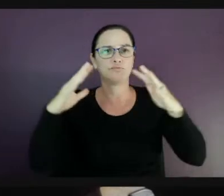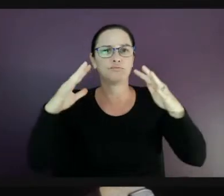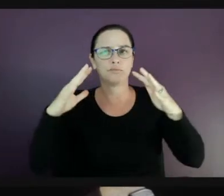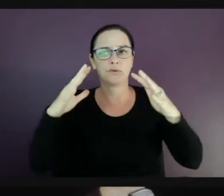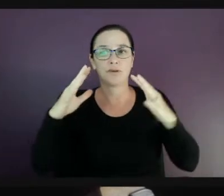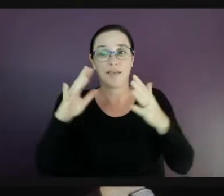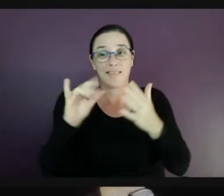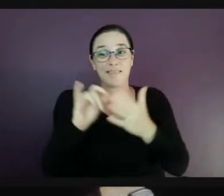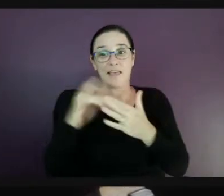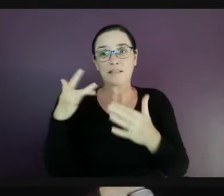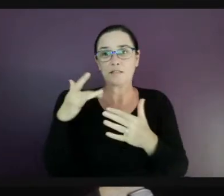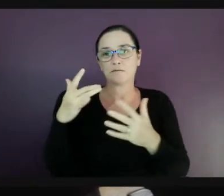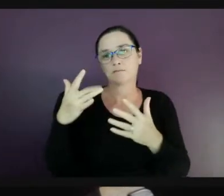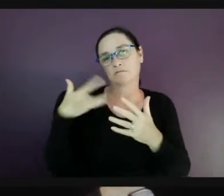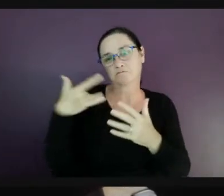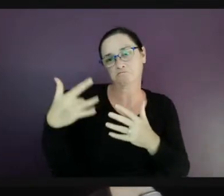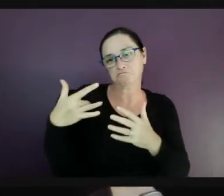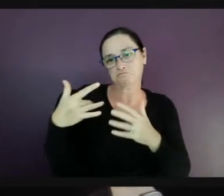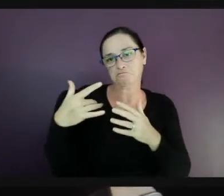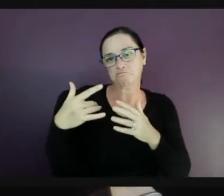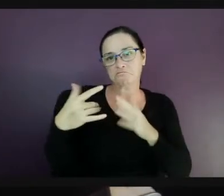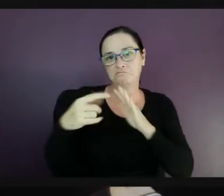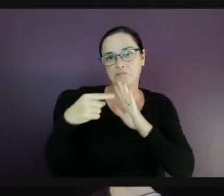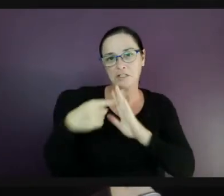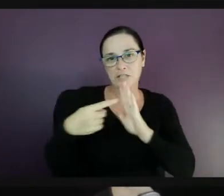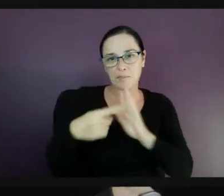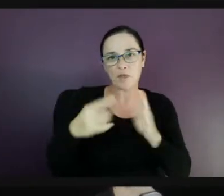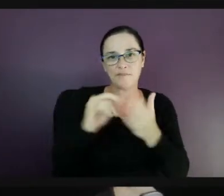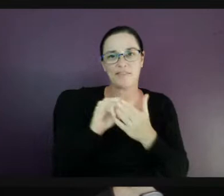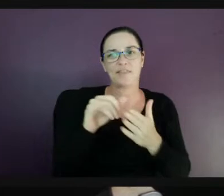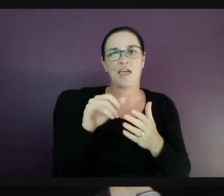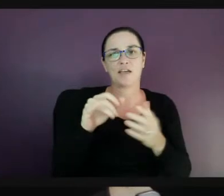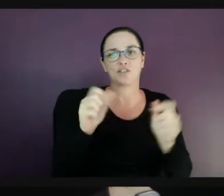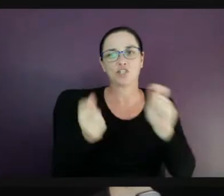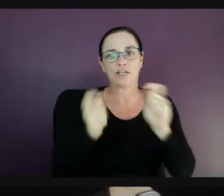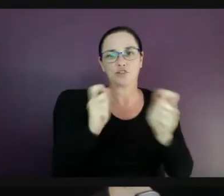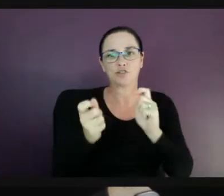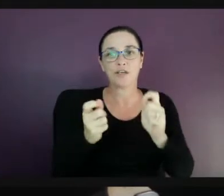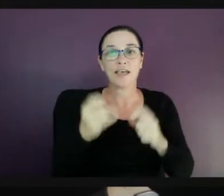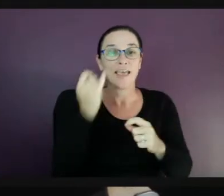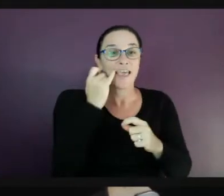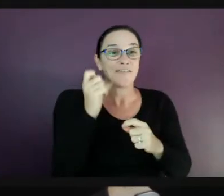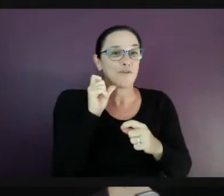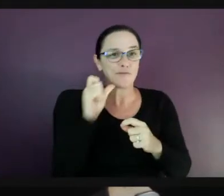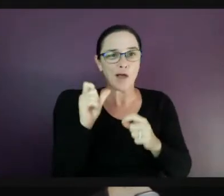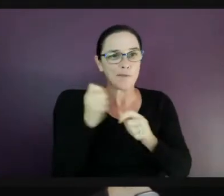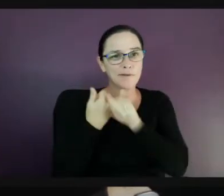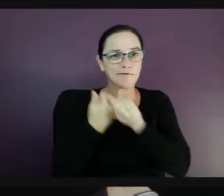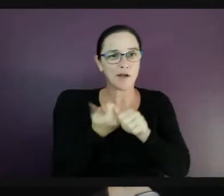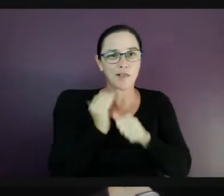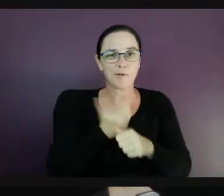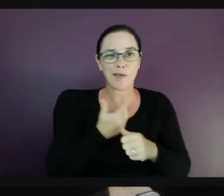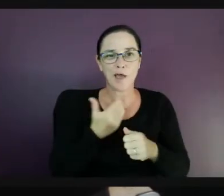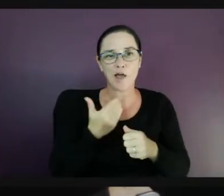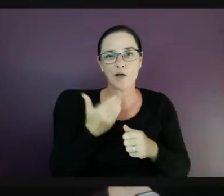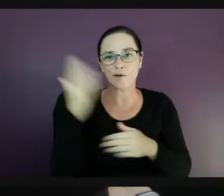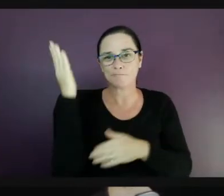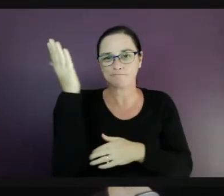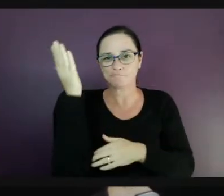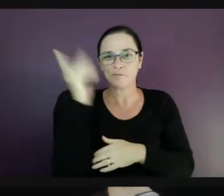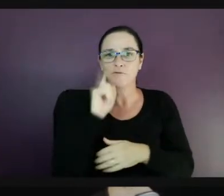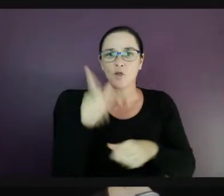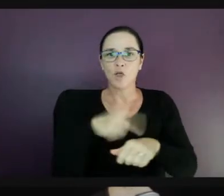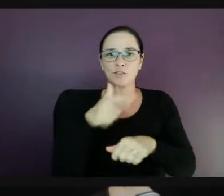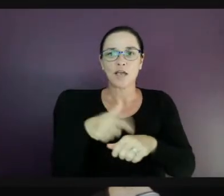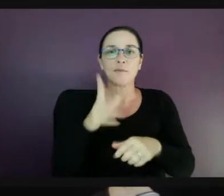there. And if you guys have not been following us for too long, we've talked in the past about how these deflation